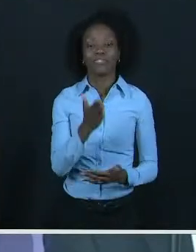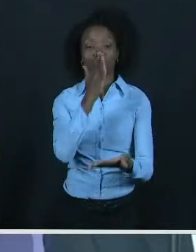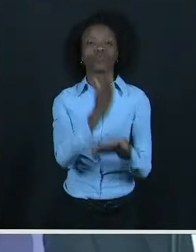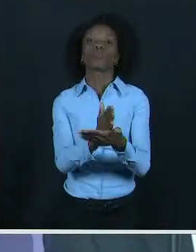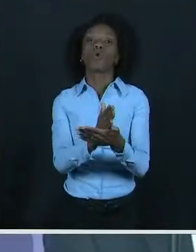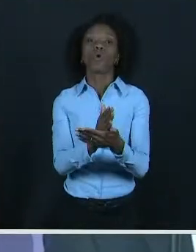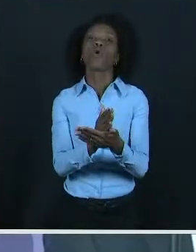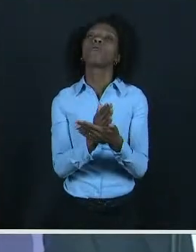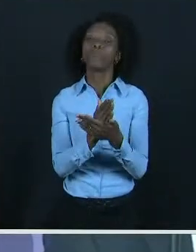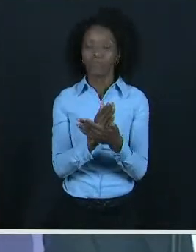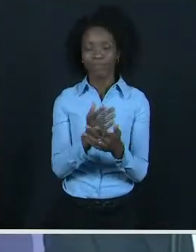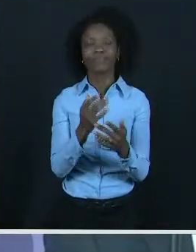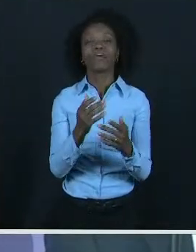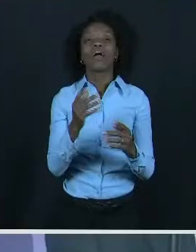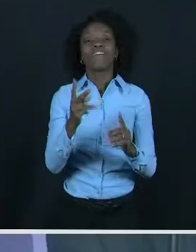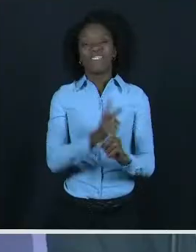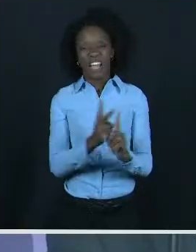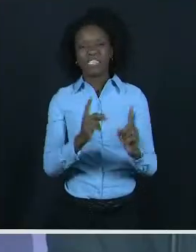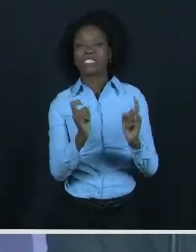violence against women and girls.